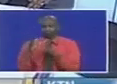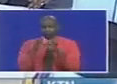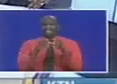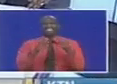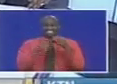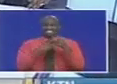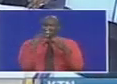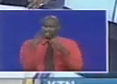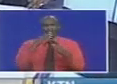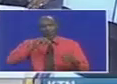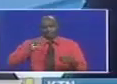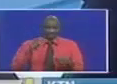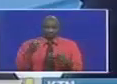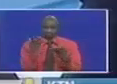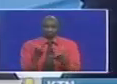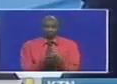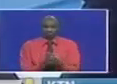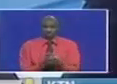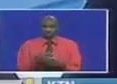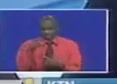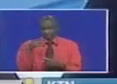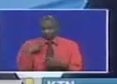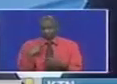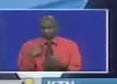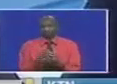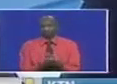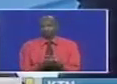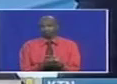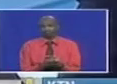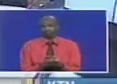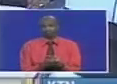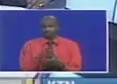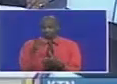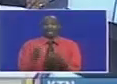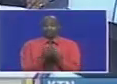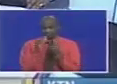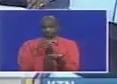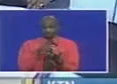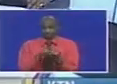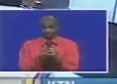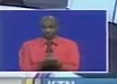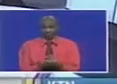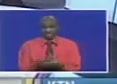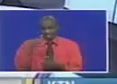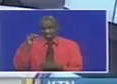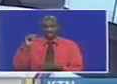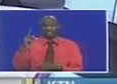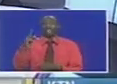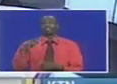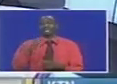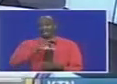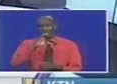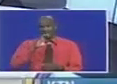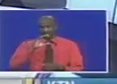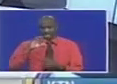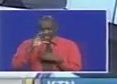million shillings to kind of forestall or mitigate the situation. Thank you, Bwana PS. Nick Wasuna, Bwana Country Director, what